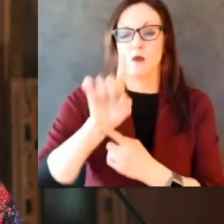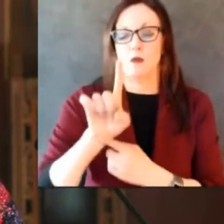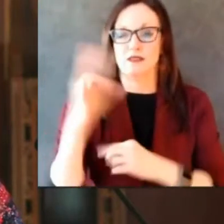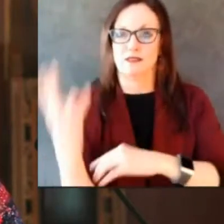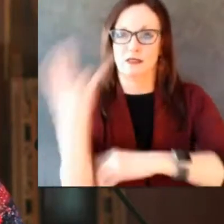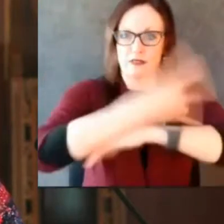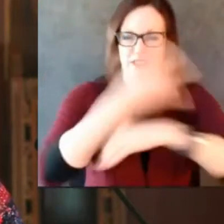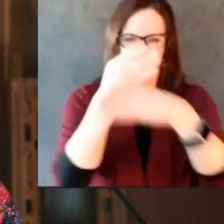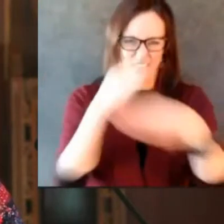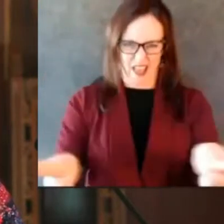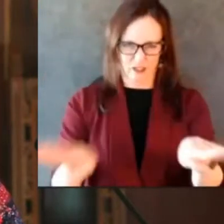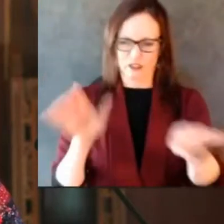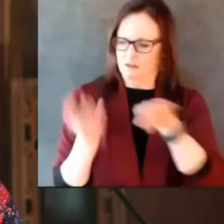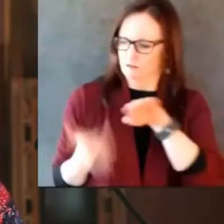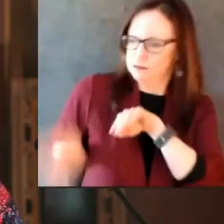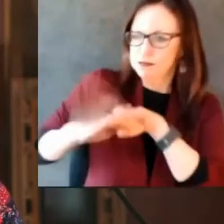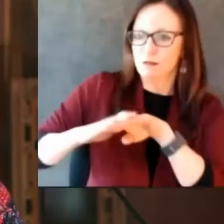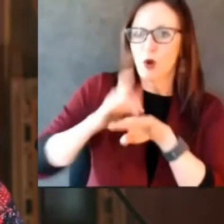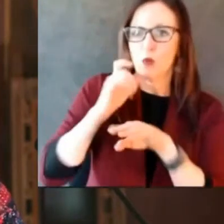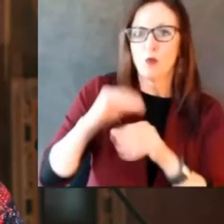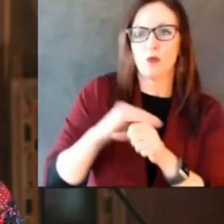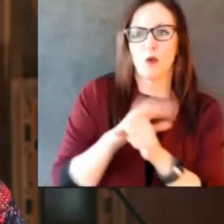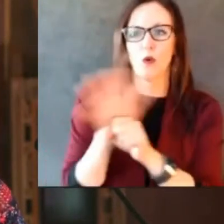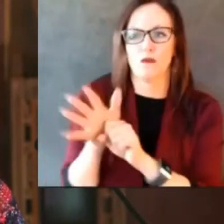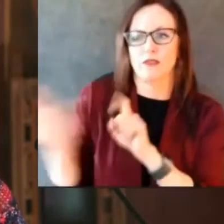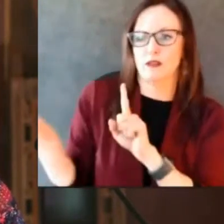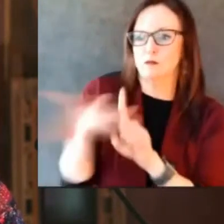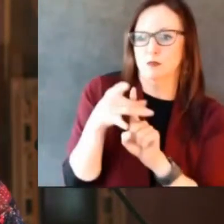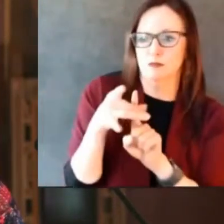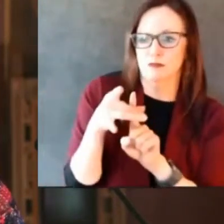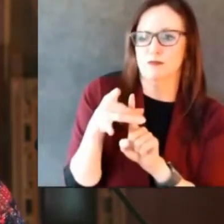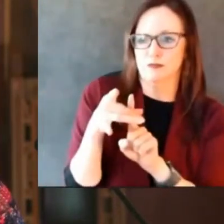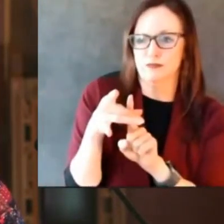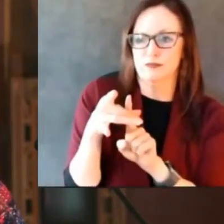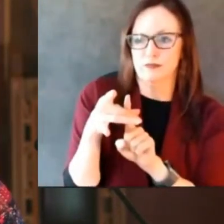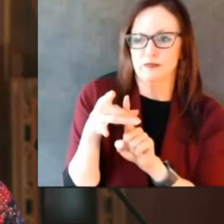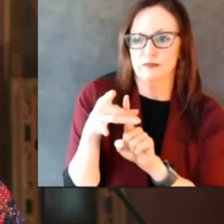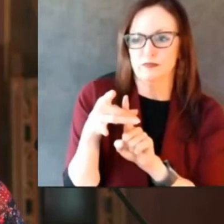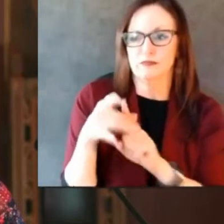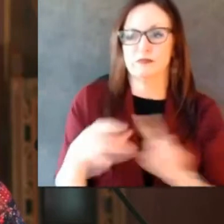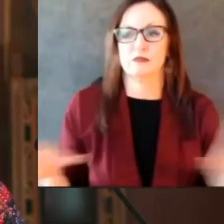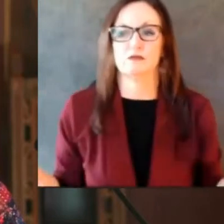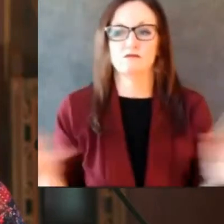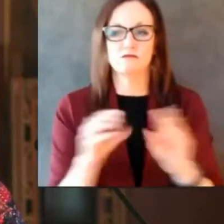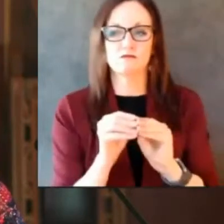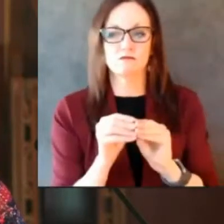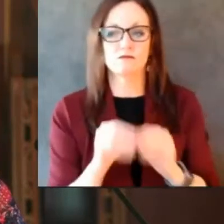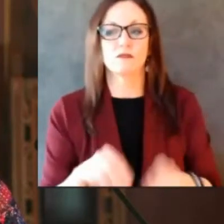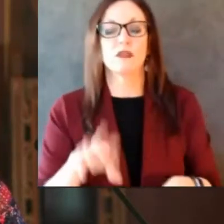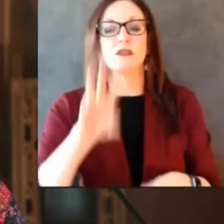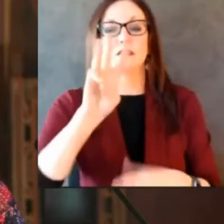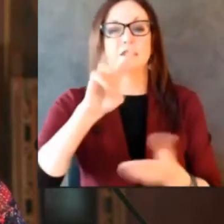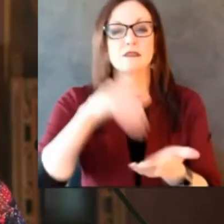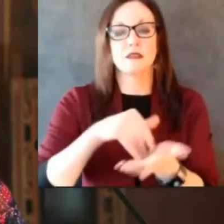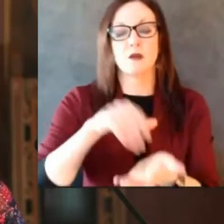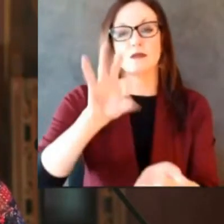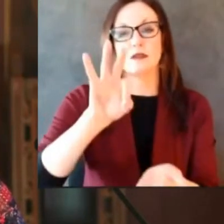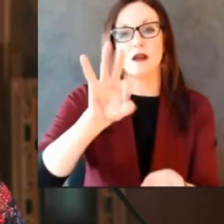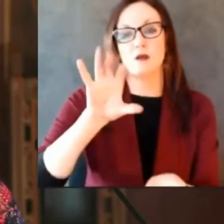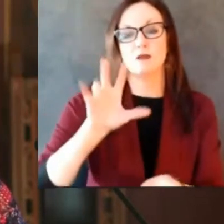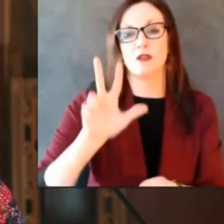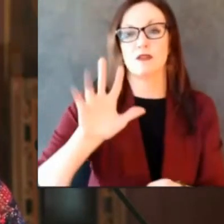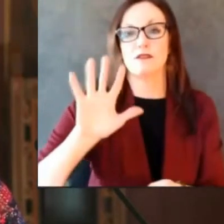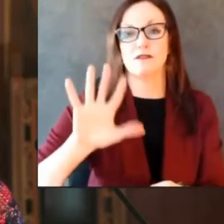6,935 Wisconsin residents to COVID-19. Our thoughts go out to their families and friends as we